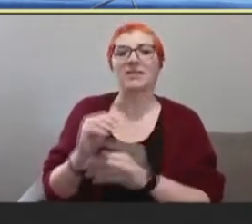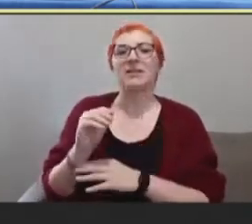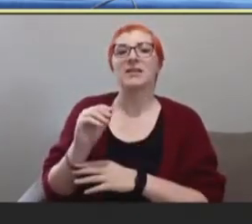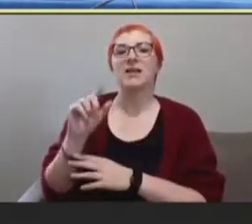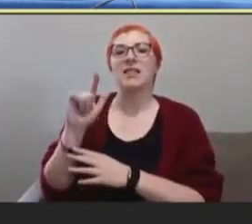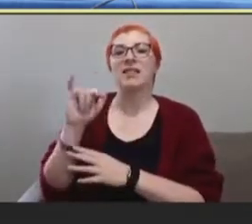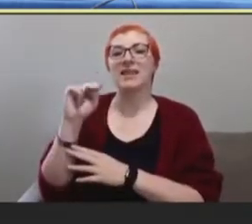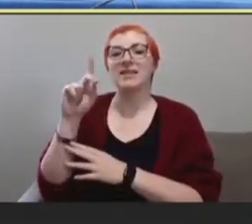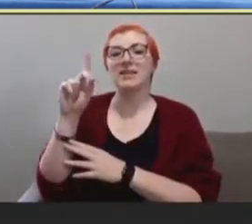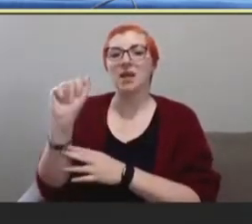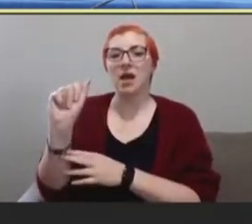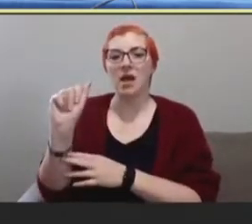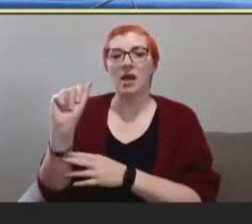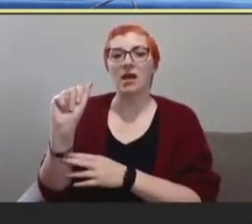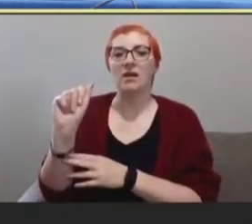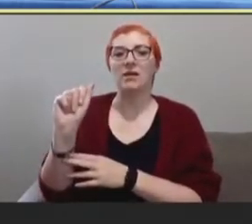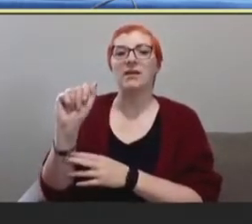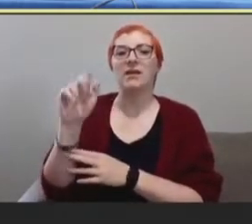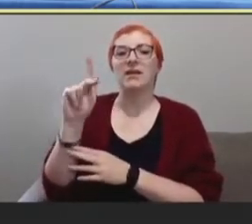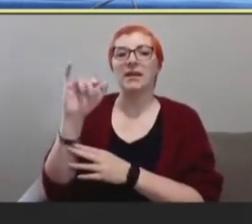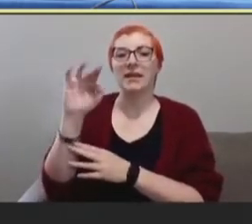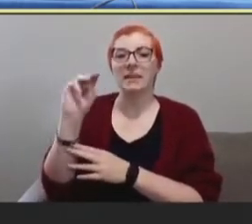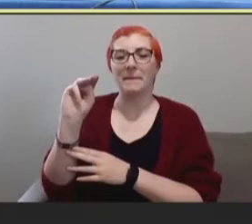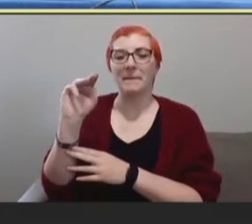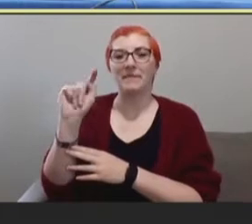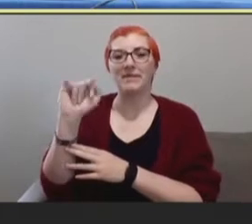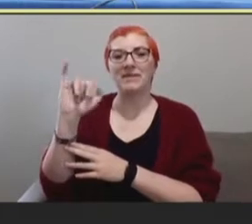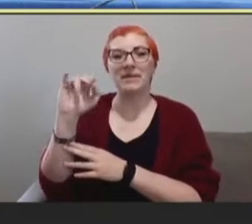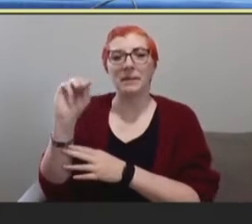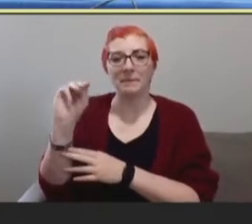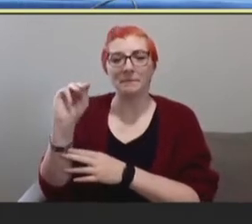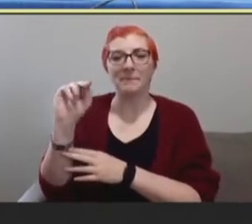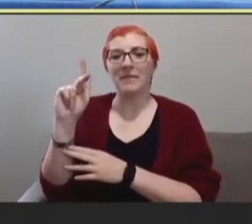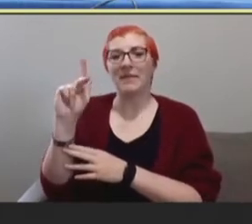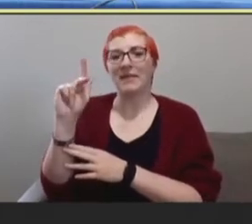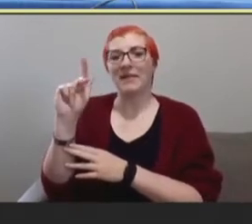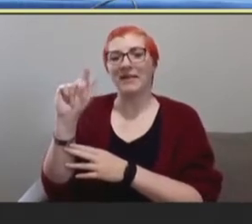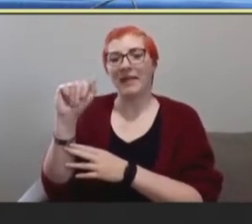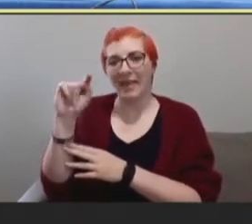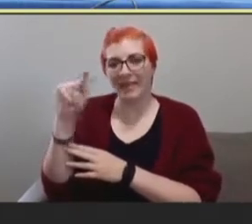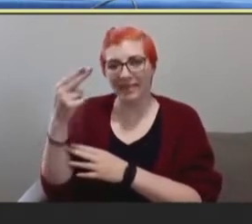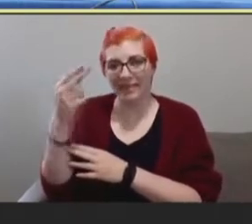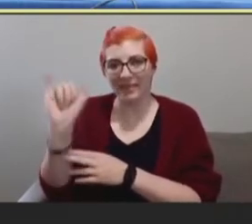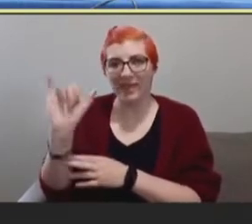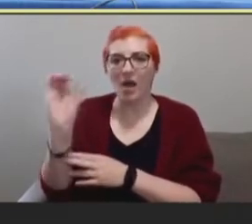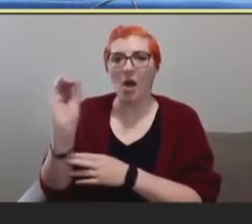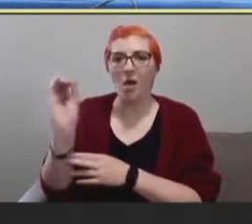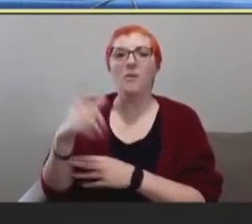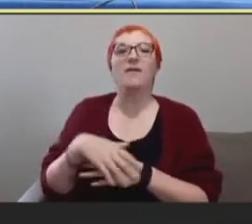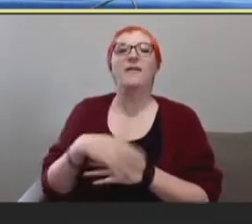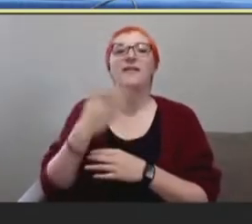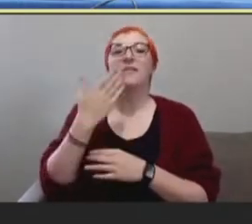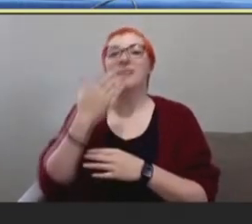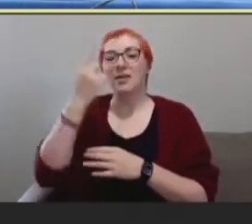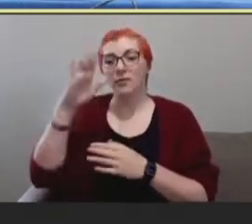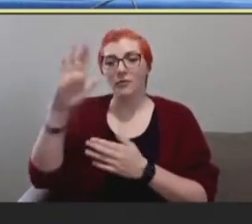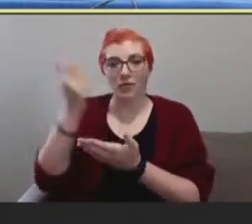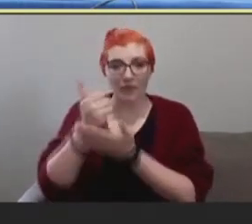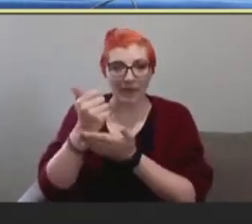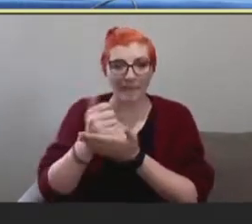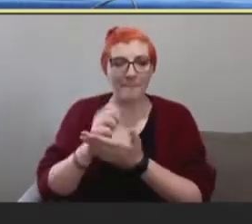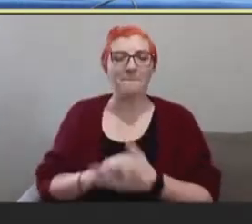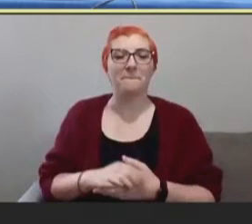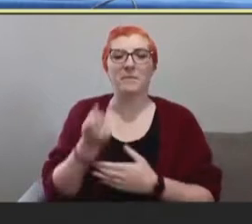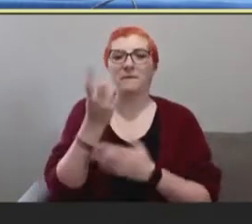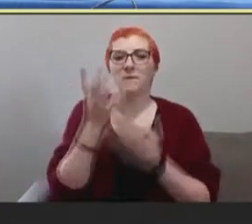Stallion, Tim Rawls, and Kathy O. So thank you for your help. There are a few things you